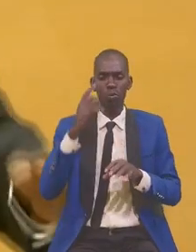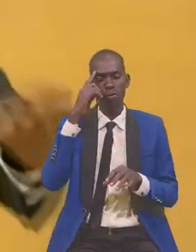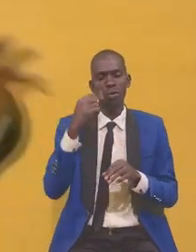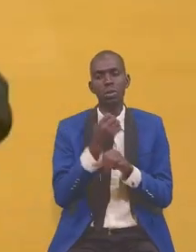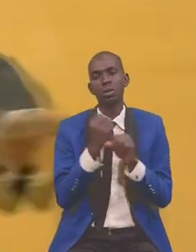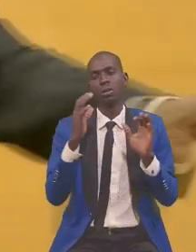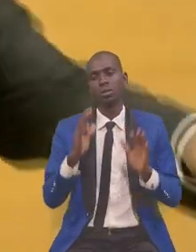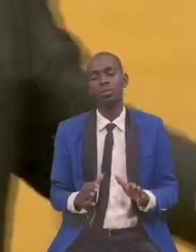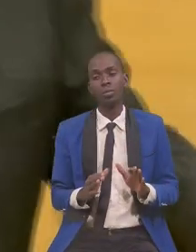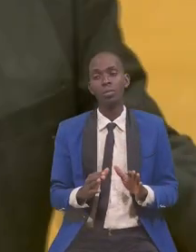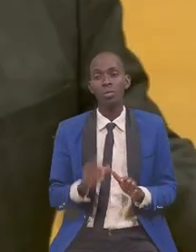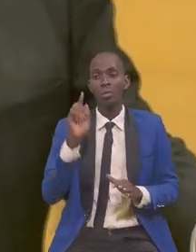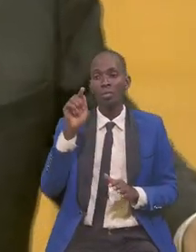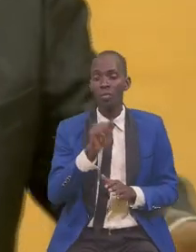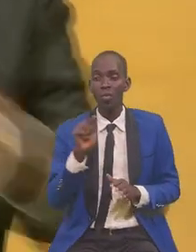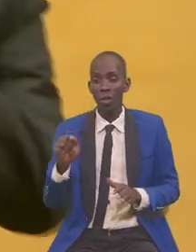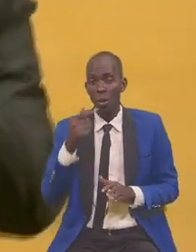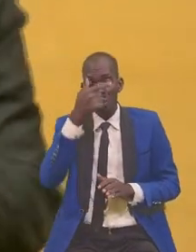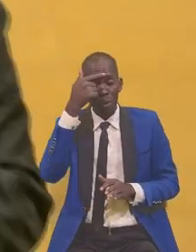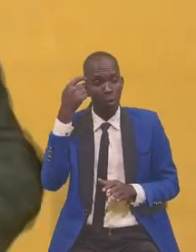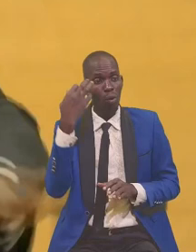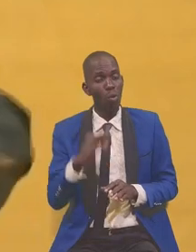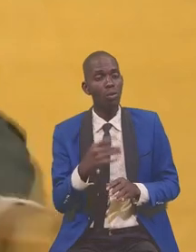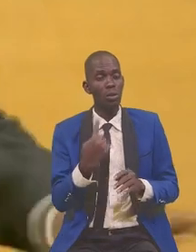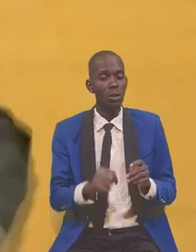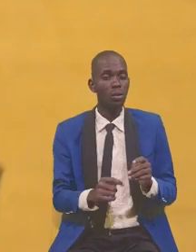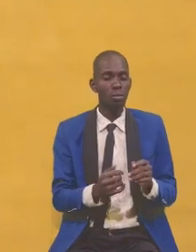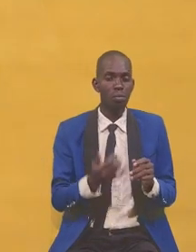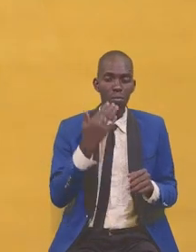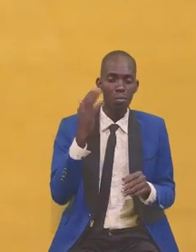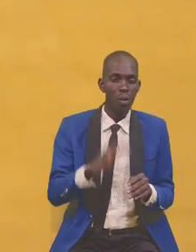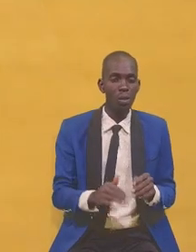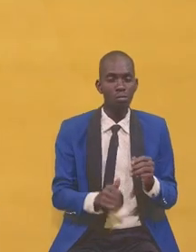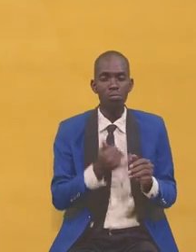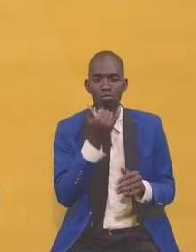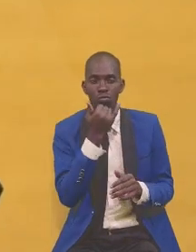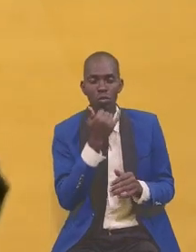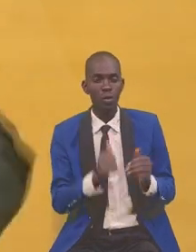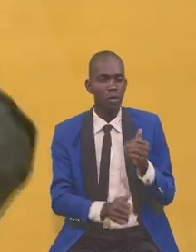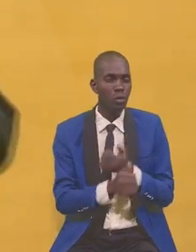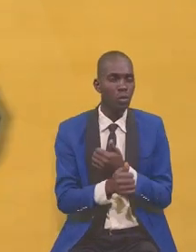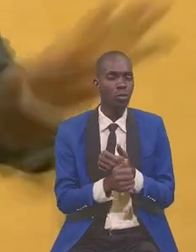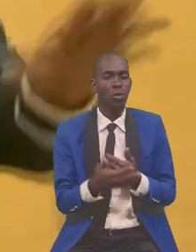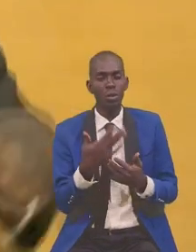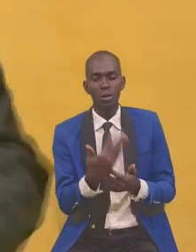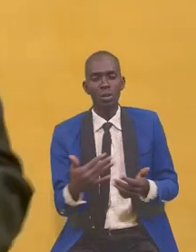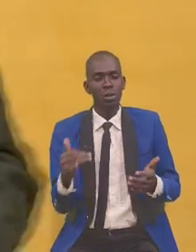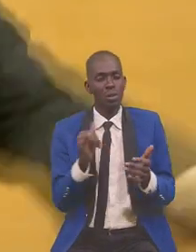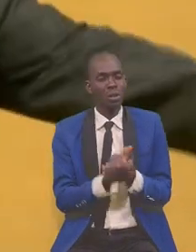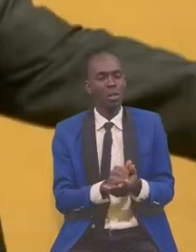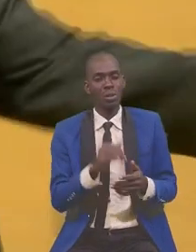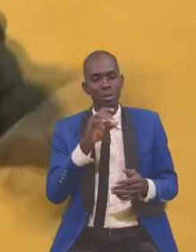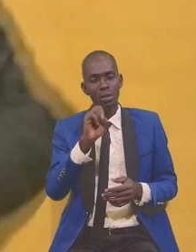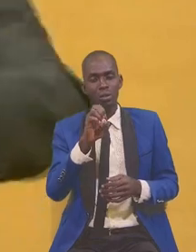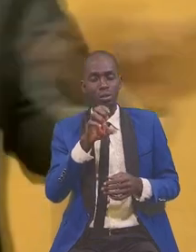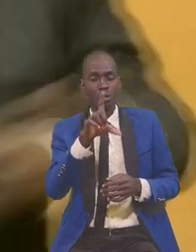Therefore, because of the havoc of Saul, because of the unprecedented persecution